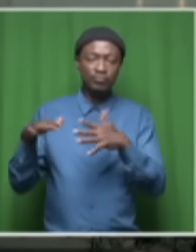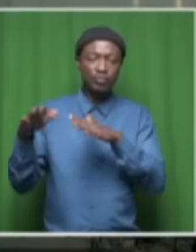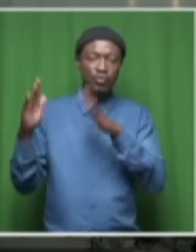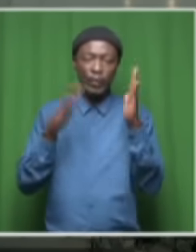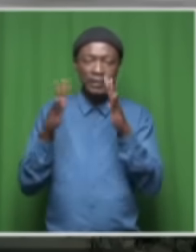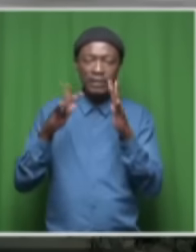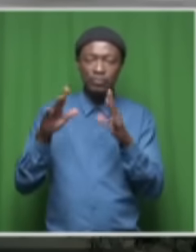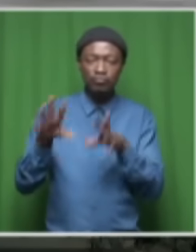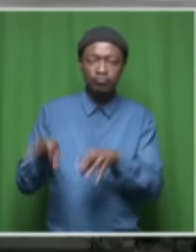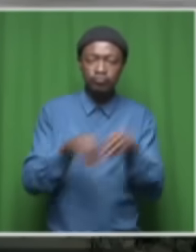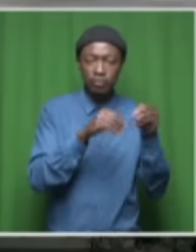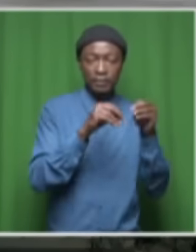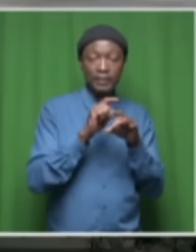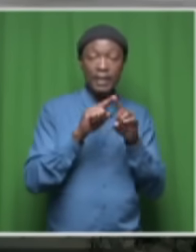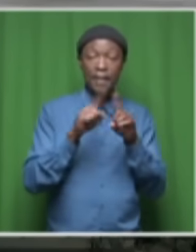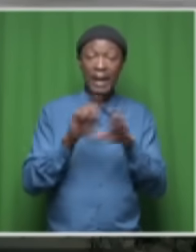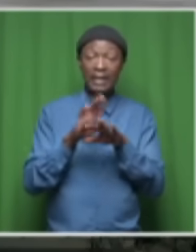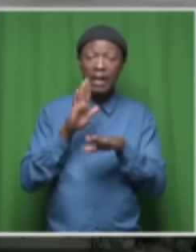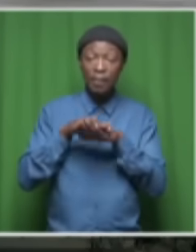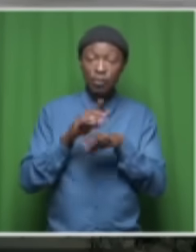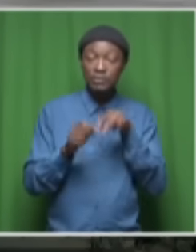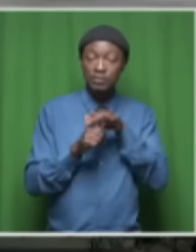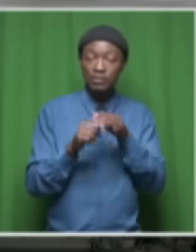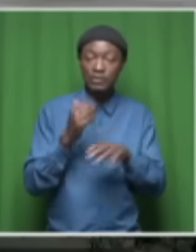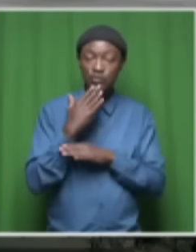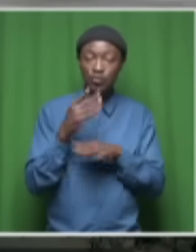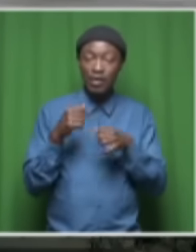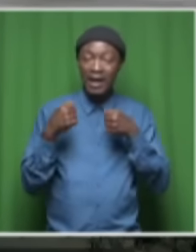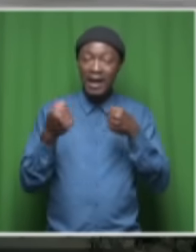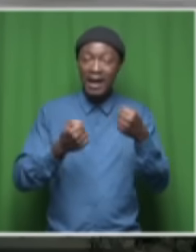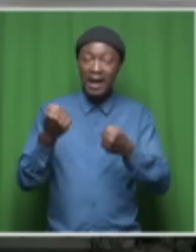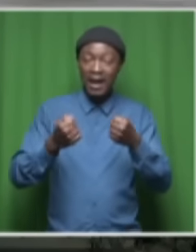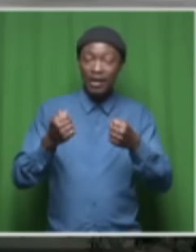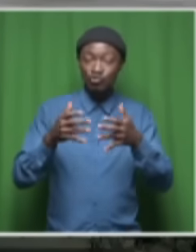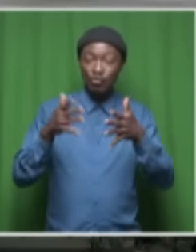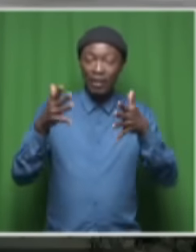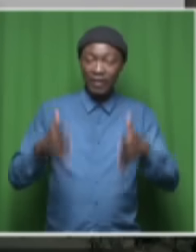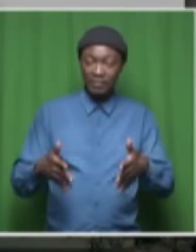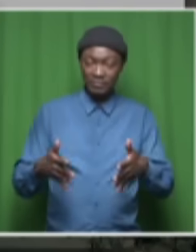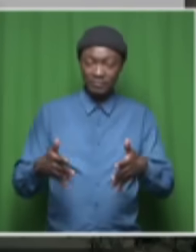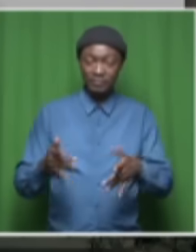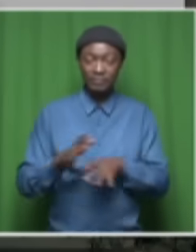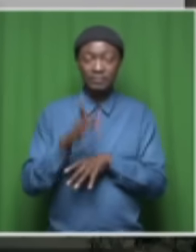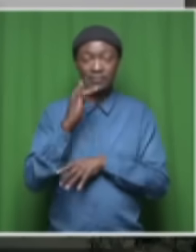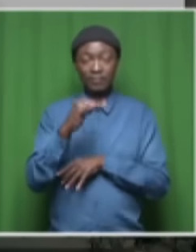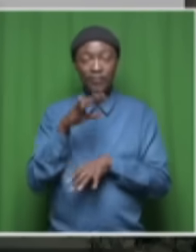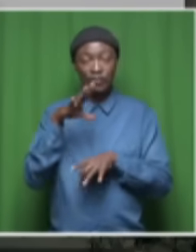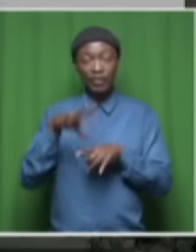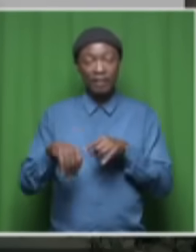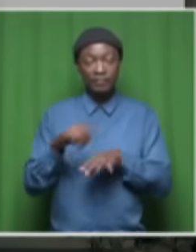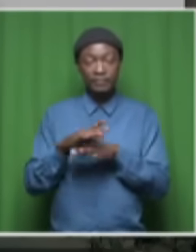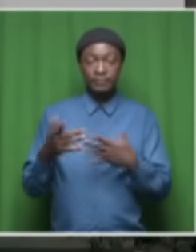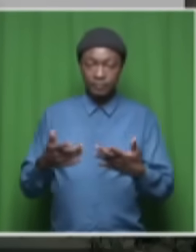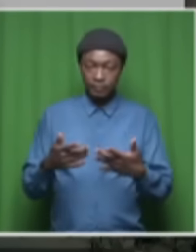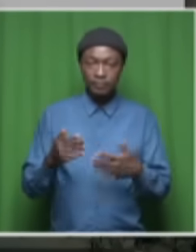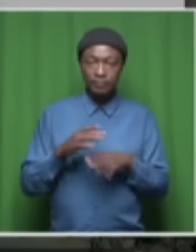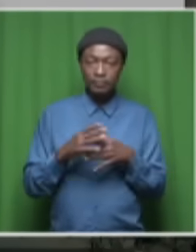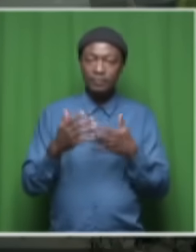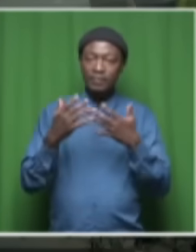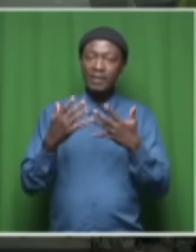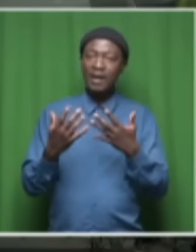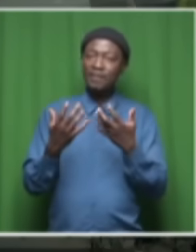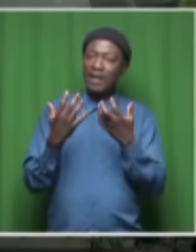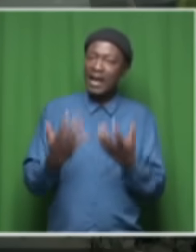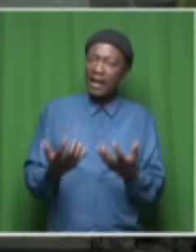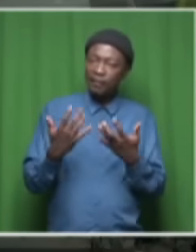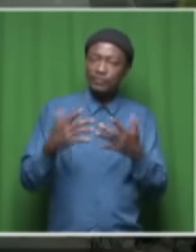is the motorist. Because you tend to find that when we have heavy rains in the communities or